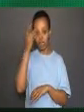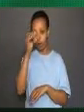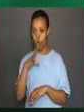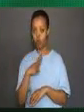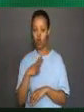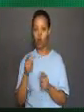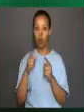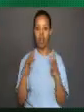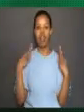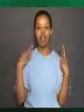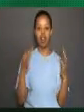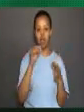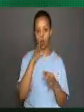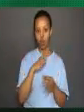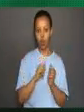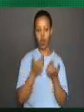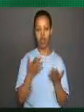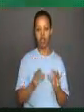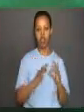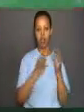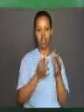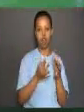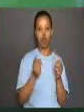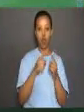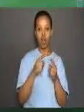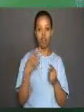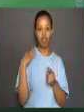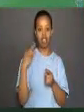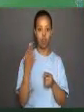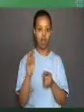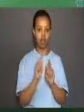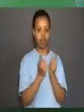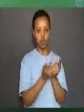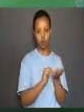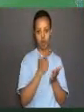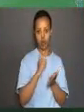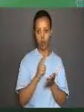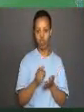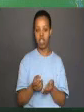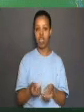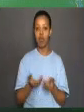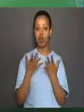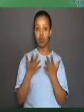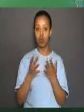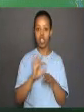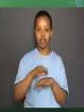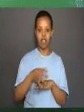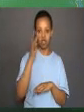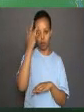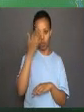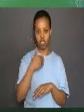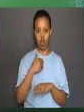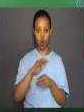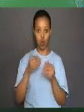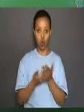host to an individual or group. Since there are many reservoirs of infection,